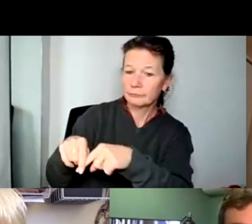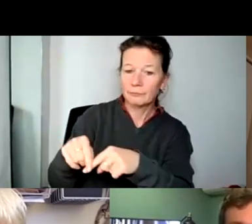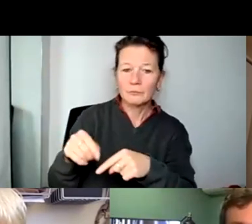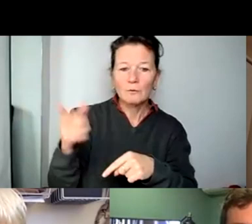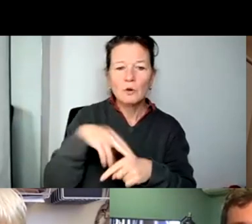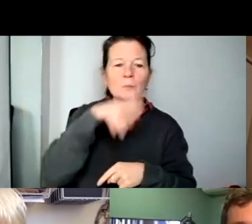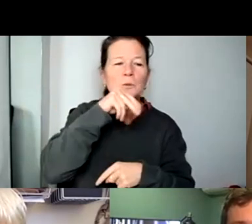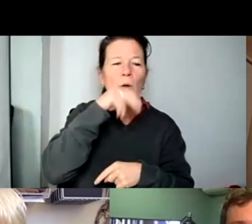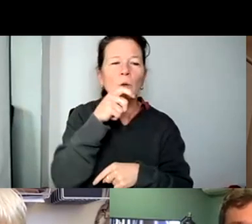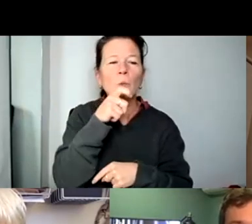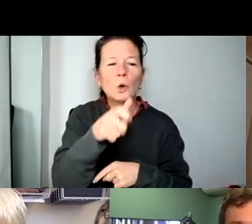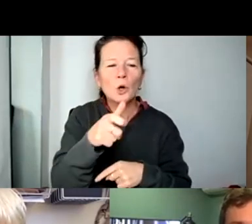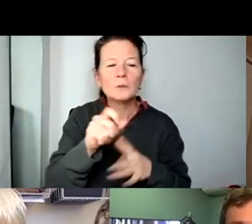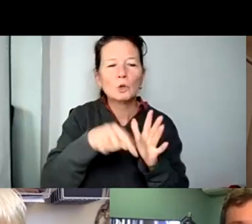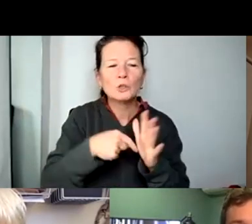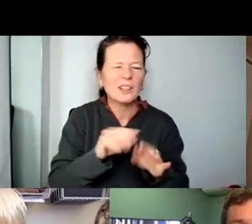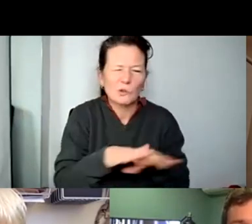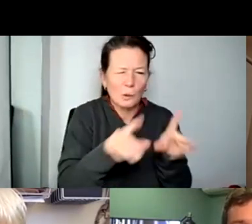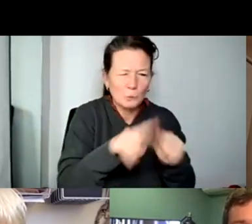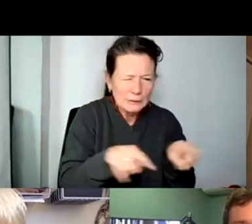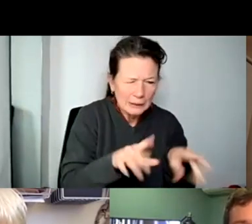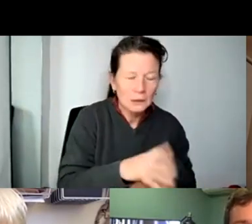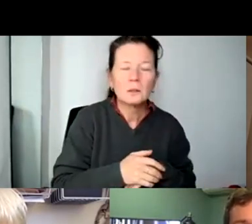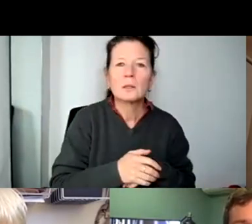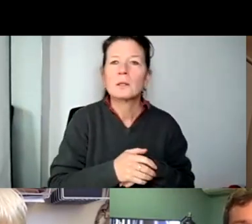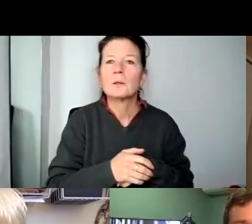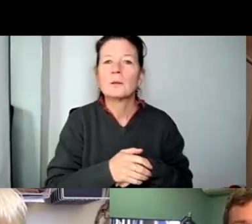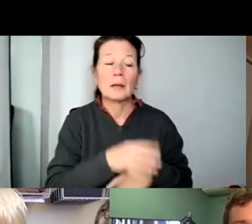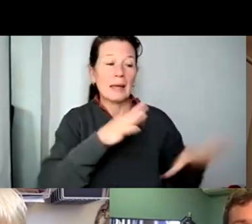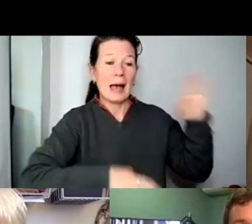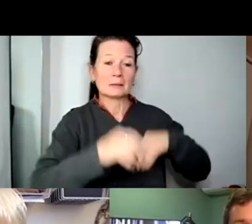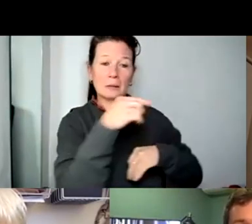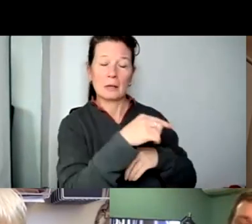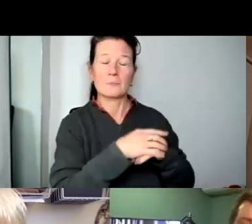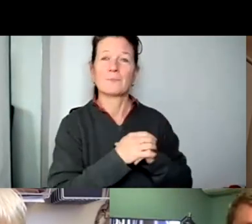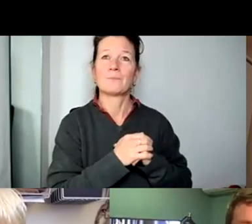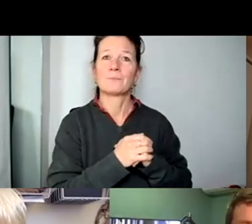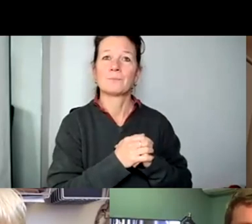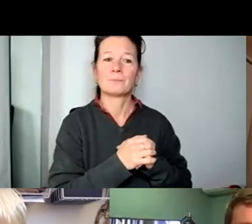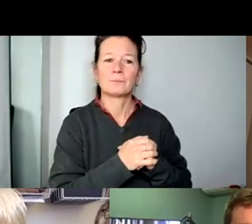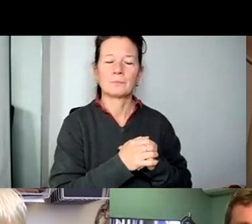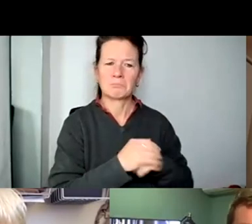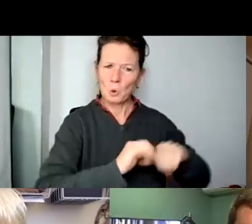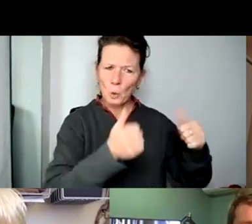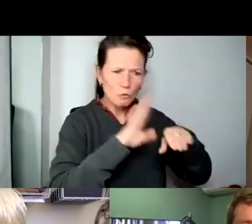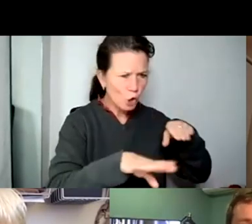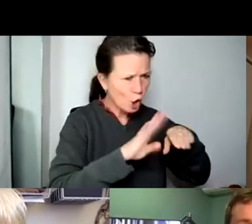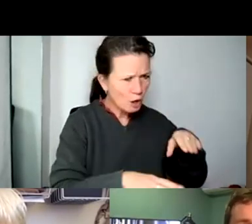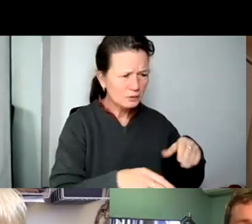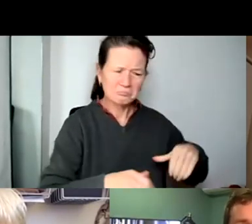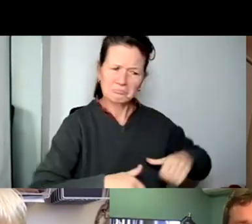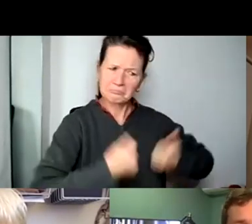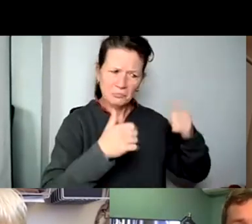word project, not a music project, and the actor was very well rehearsed, incredibly well